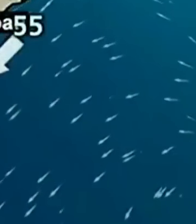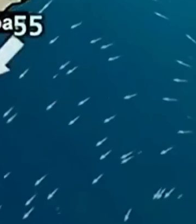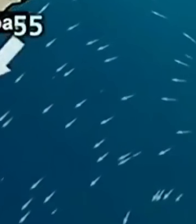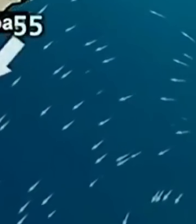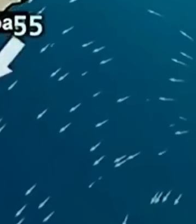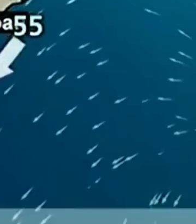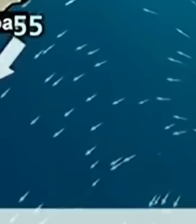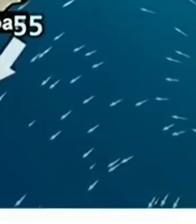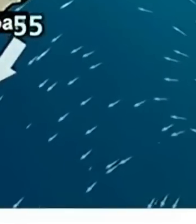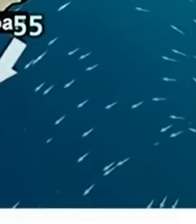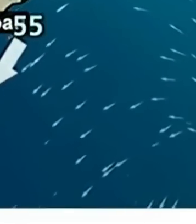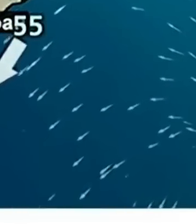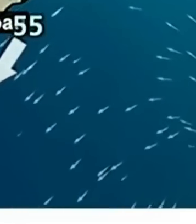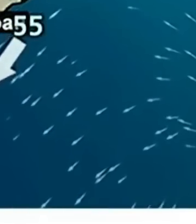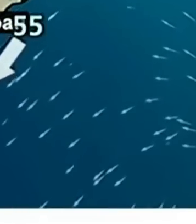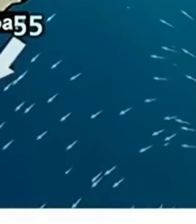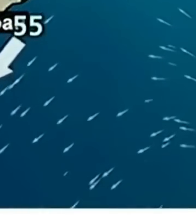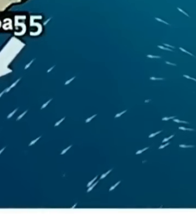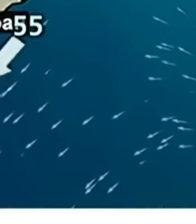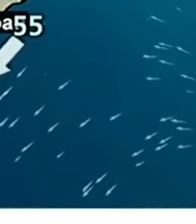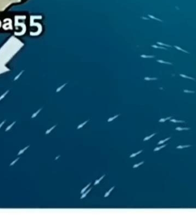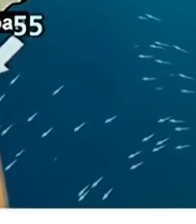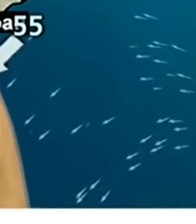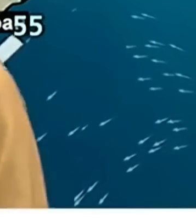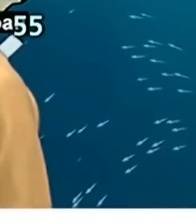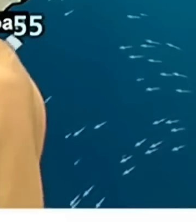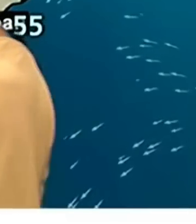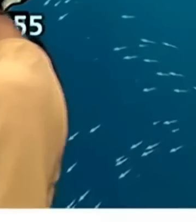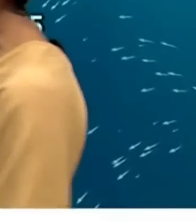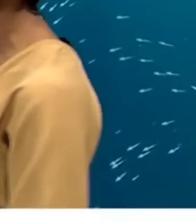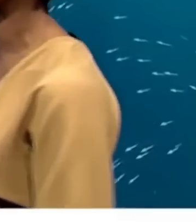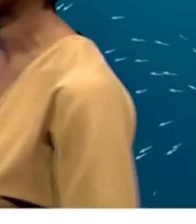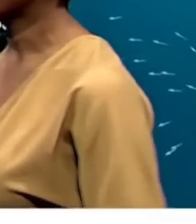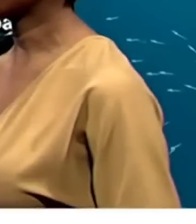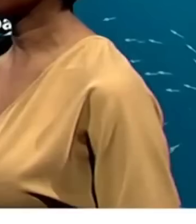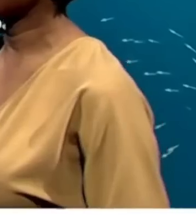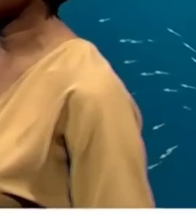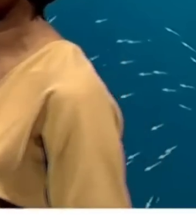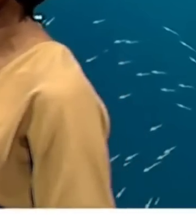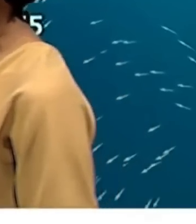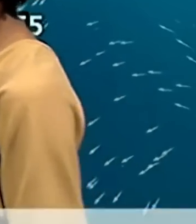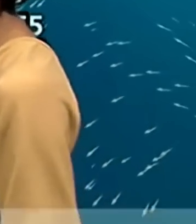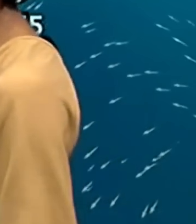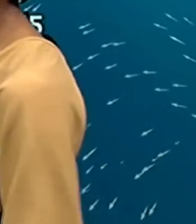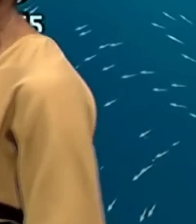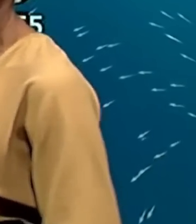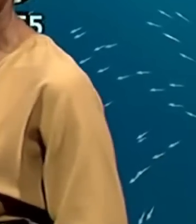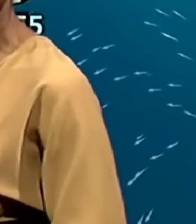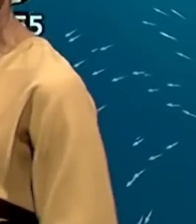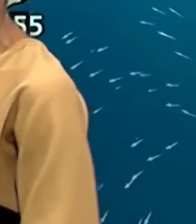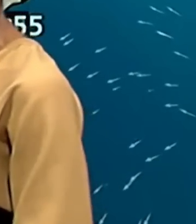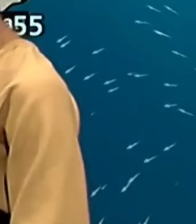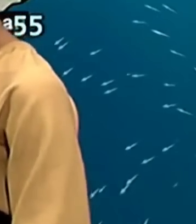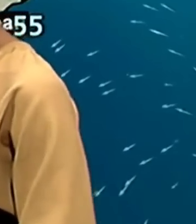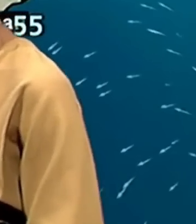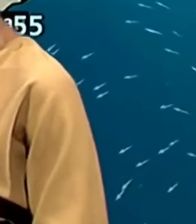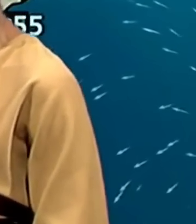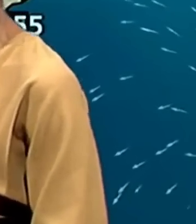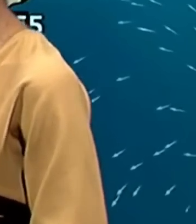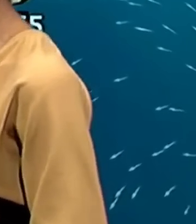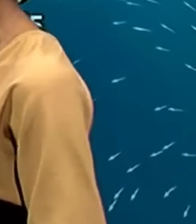Ke leboga ke adimile ke le dumedise ba bogedi ko gae a re lebelle maemo a bosa bosigo jwa gompieno fa re lebella bogare jwa naga bo tla itemogela masarasara na